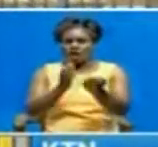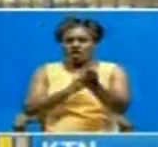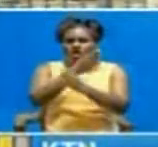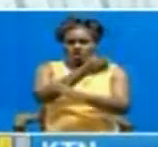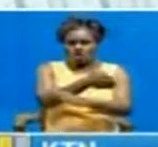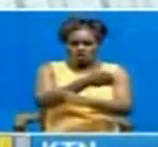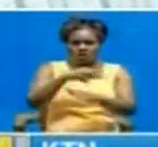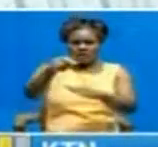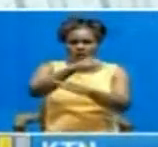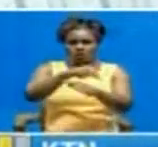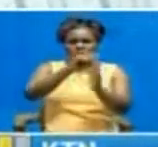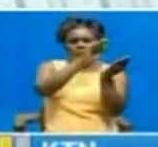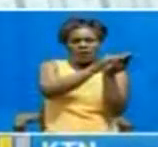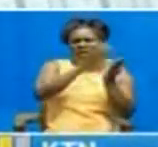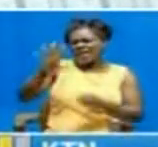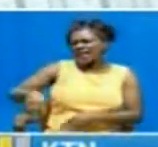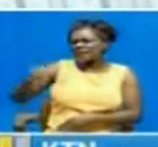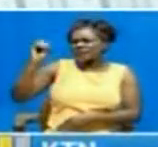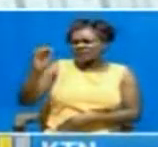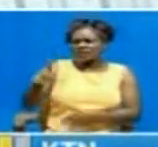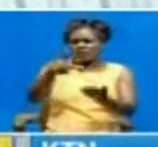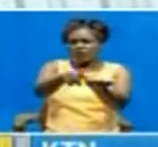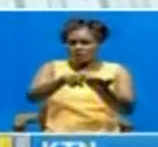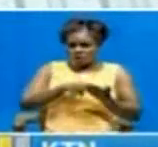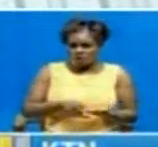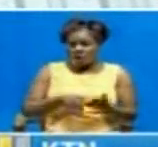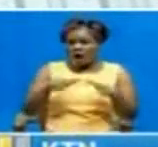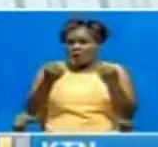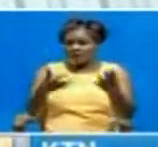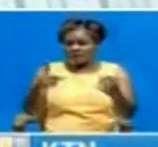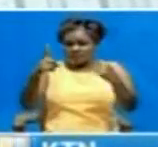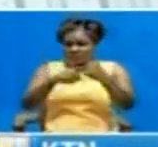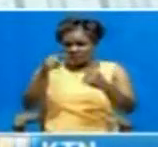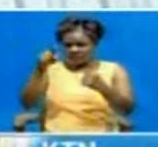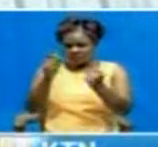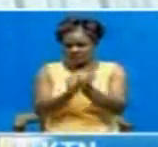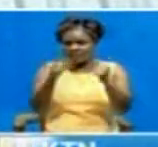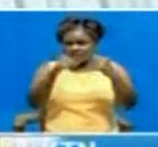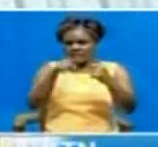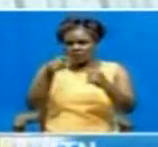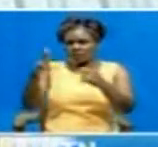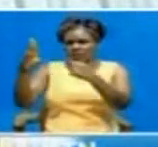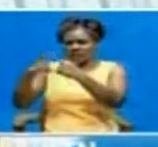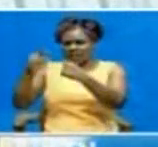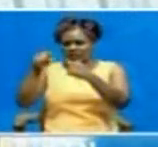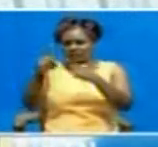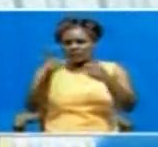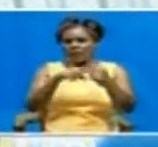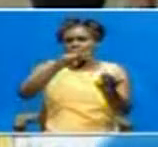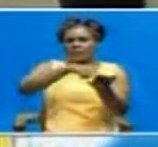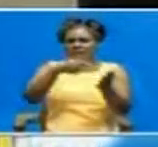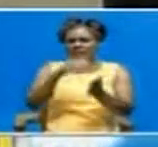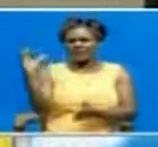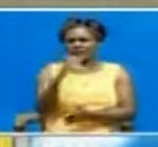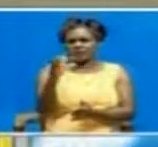bank topped the list as the most expensive lender with an interest rate of 16.96% above the reference rate, meaning